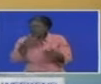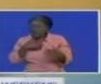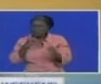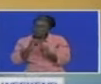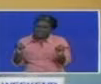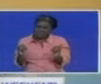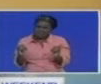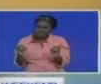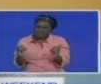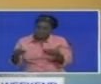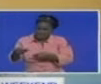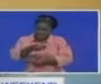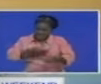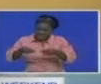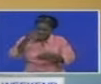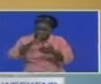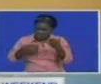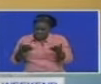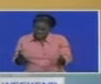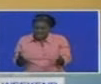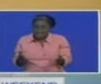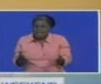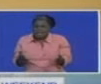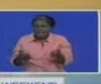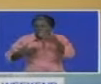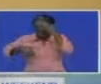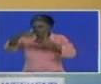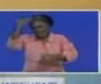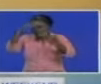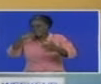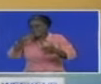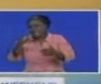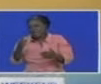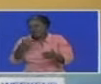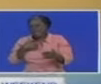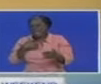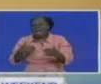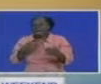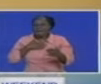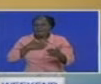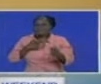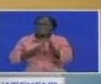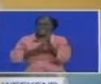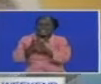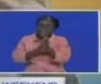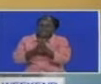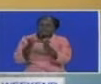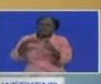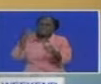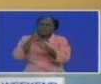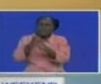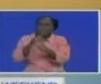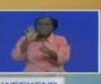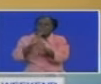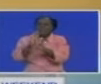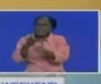want to discuss is that, as Professor is saying, we have just got too excited, that we are going to do so many things